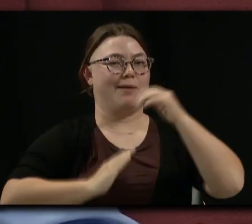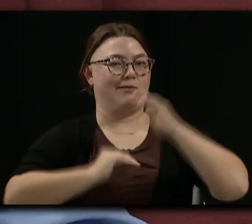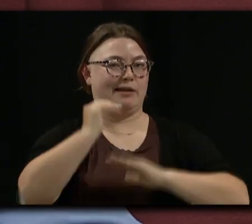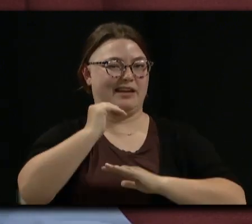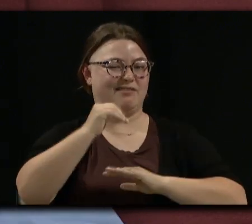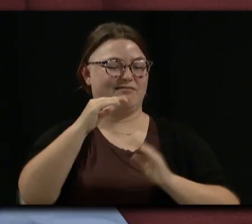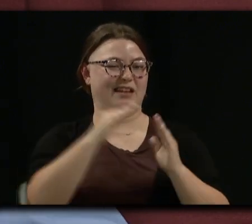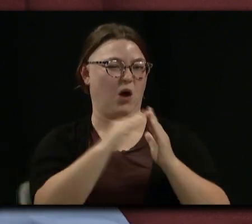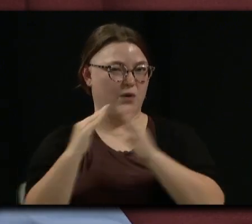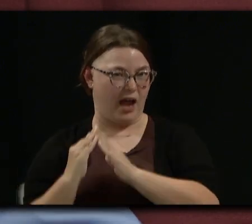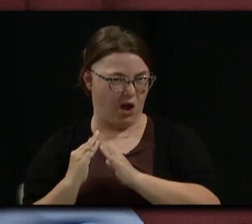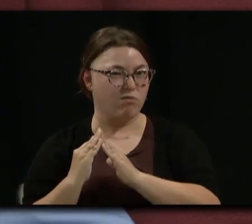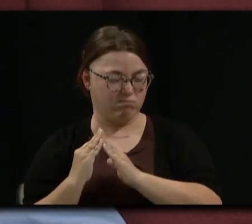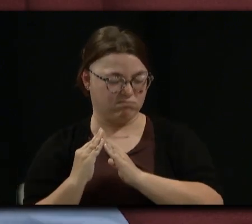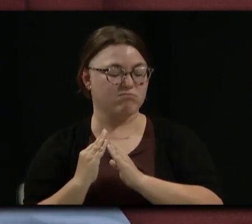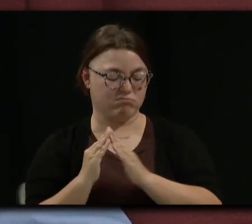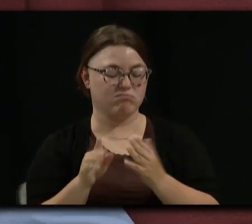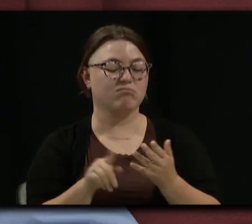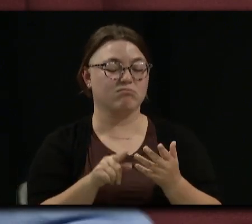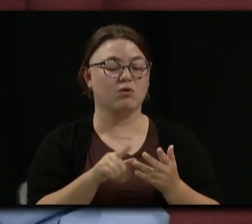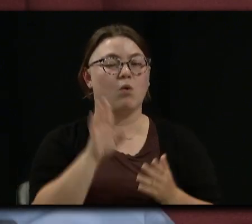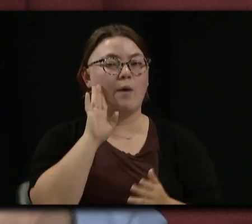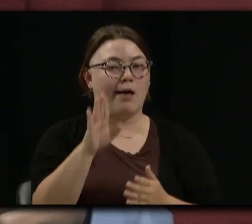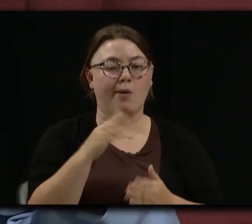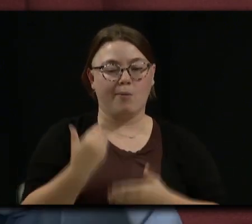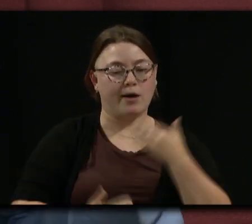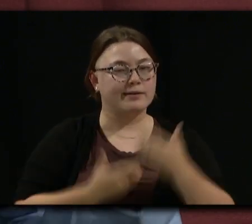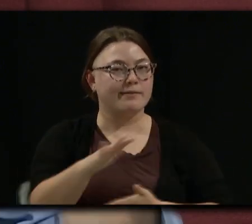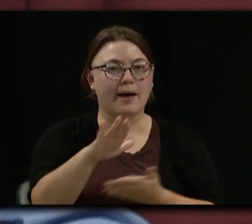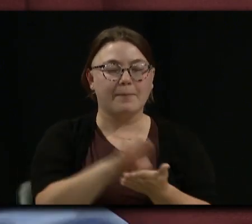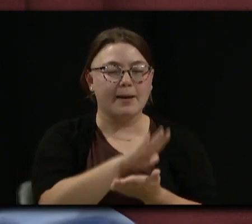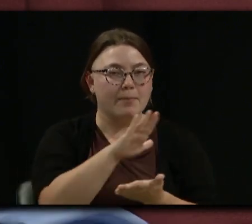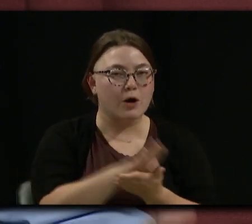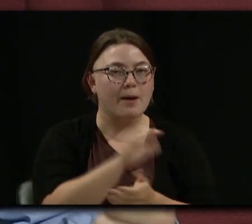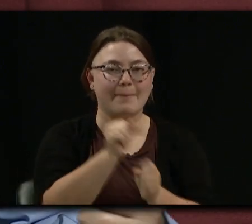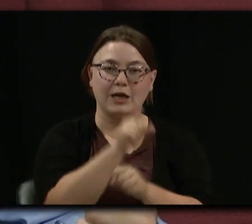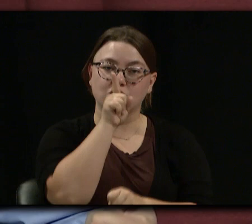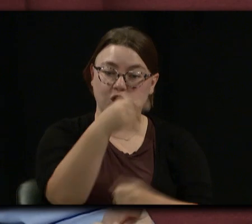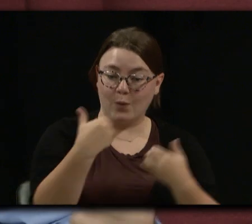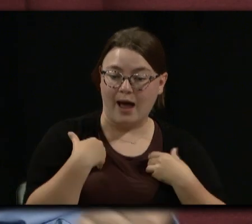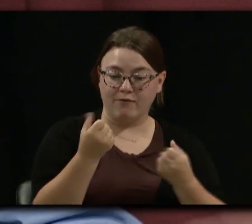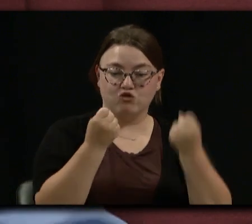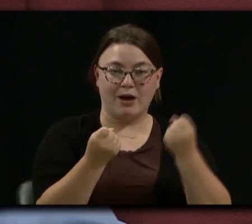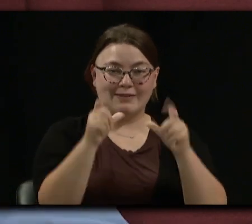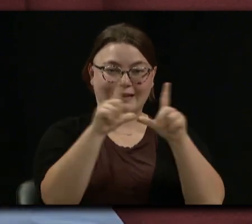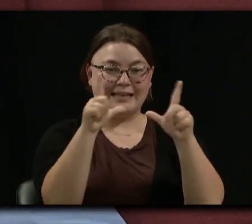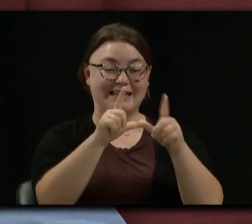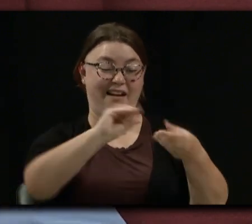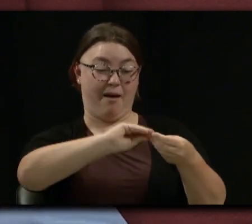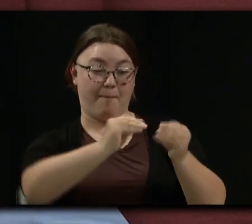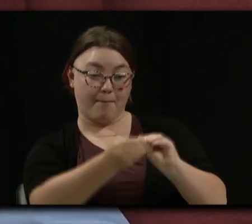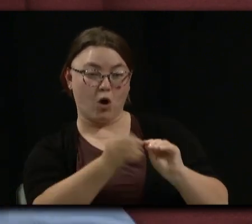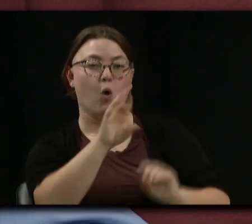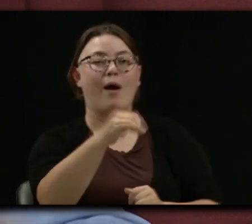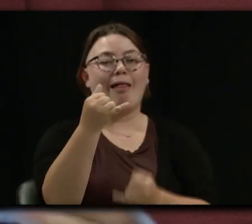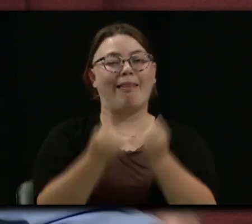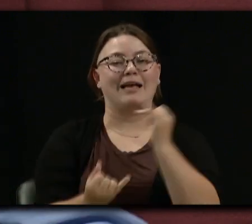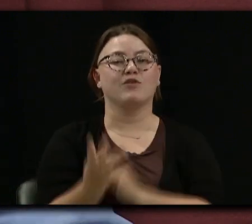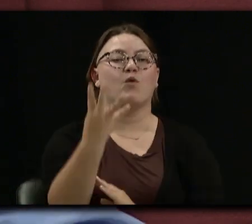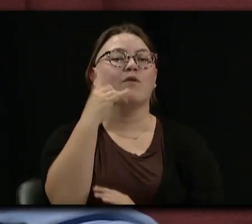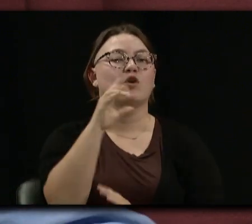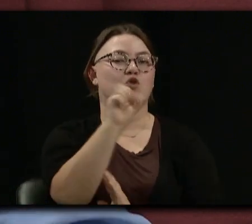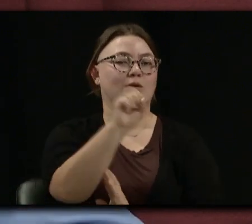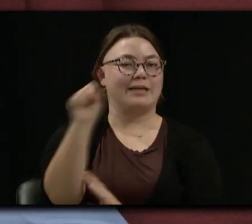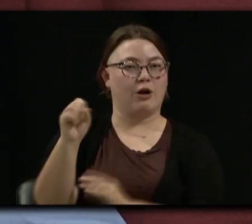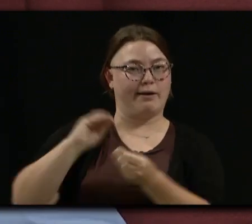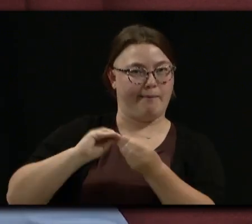and then we'll just process it. You have to make sure you have your driver's license number or your last four of your social, an